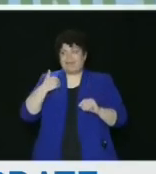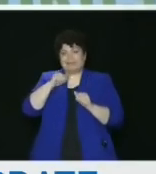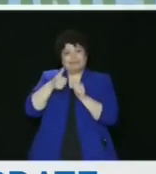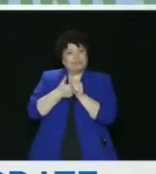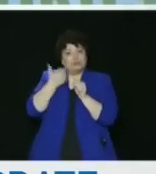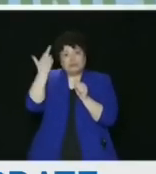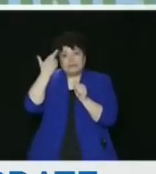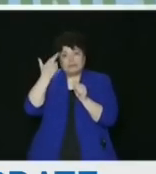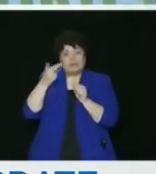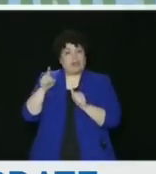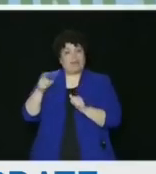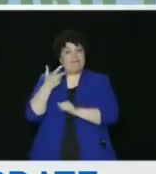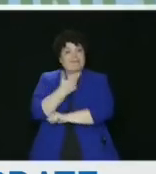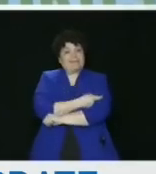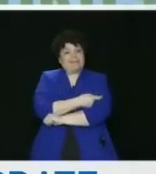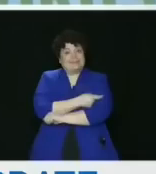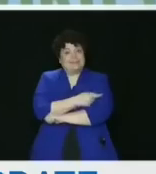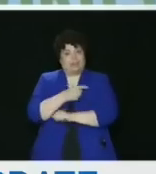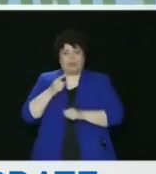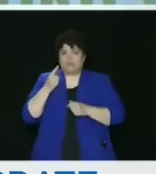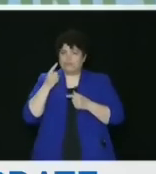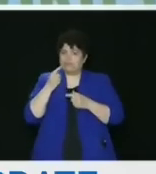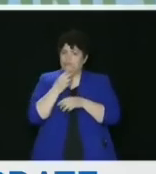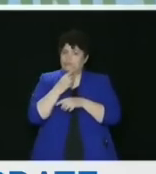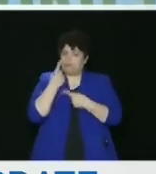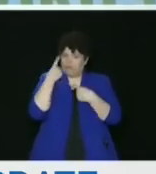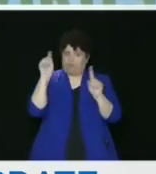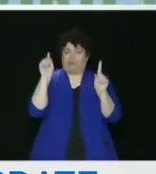why the vaccine wouldn't be effective and safe